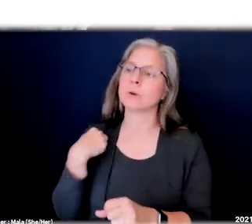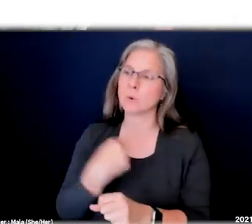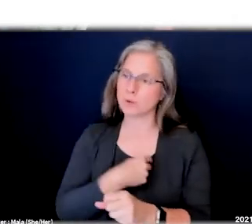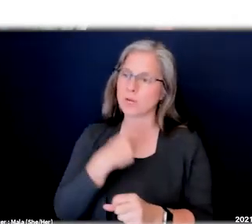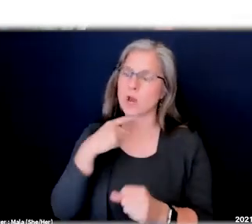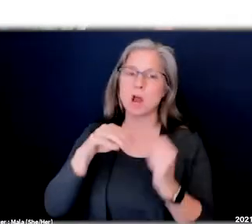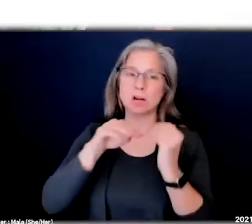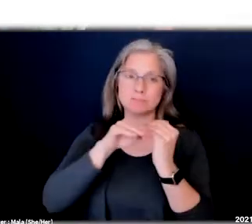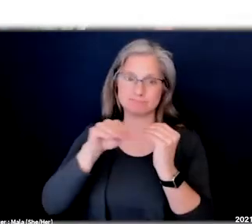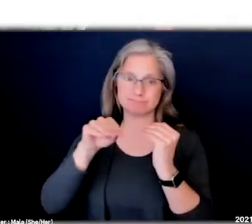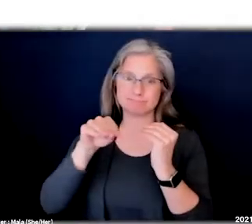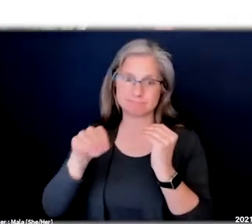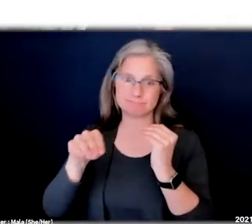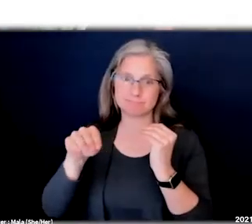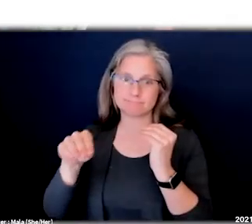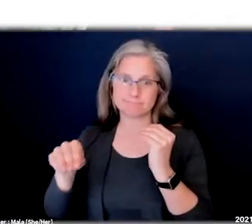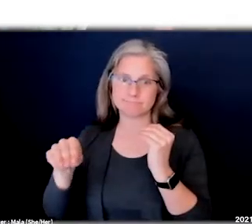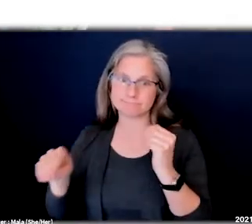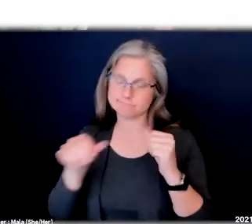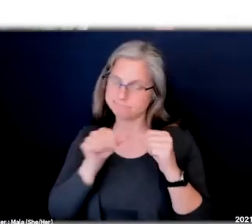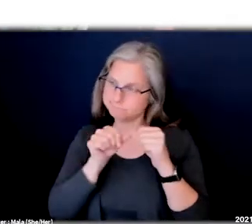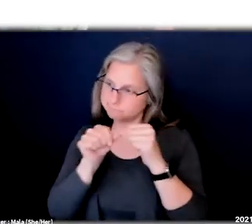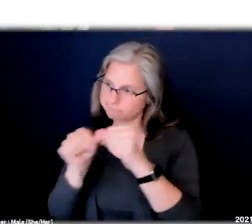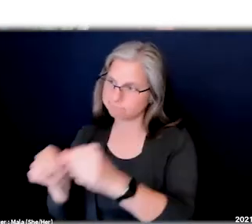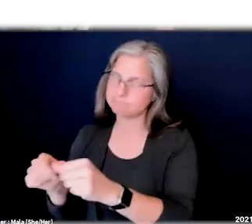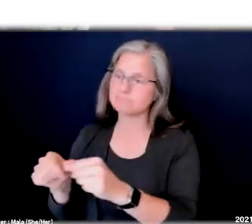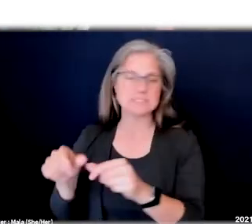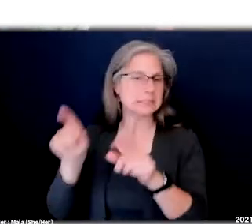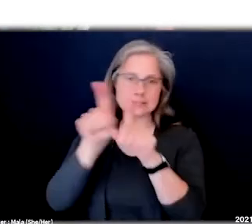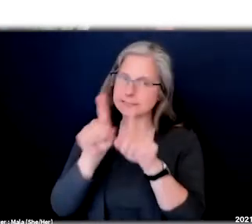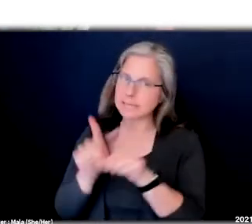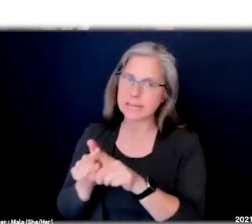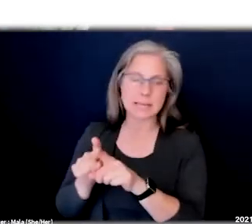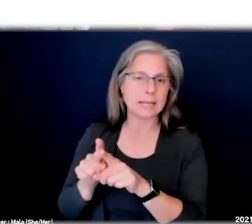steadily declining, as is the state of California.